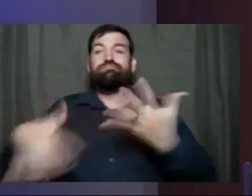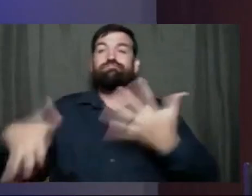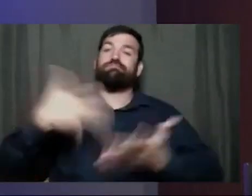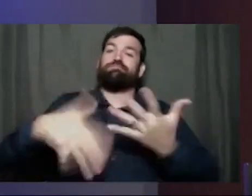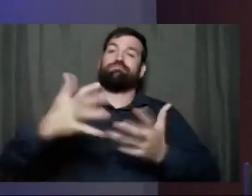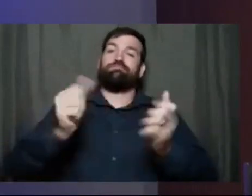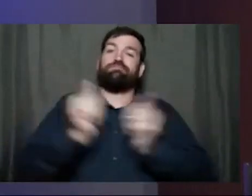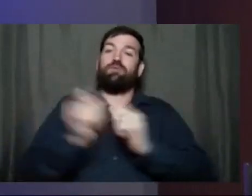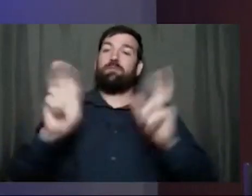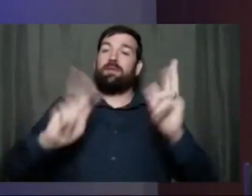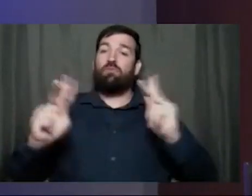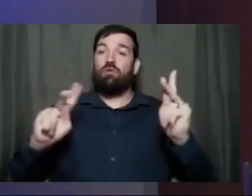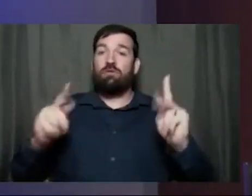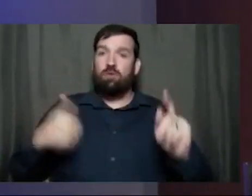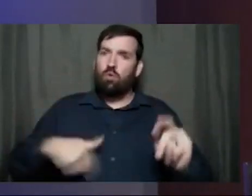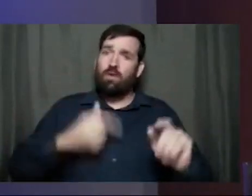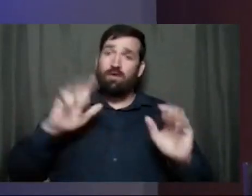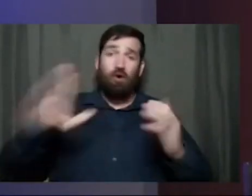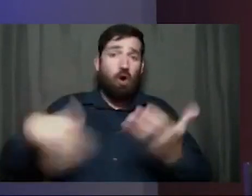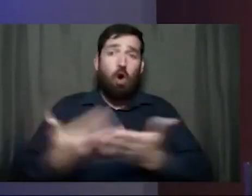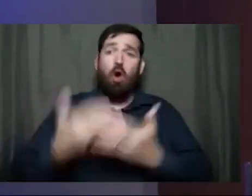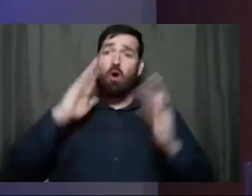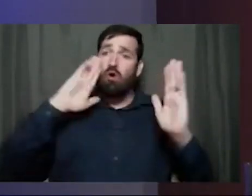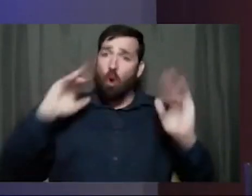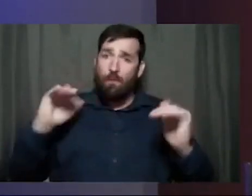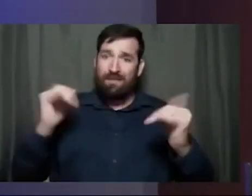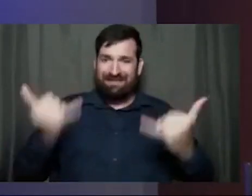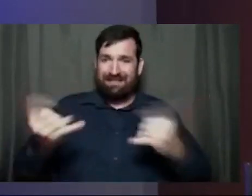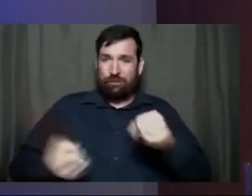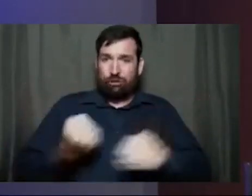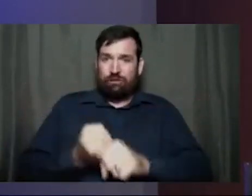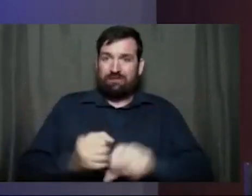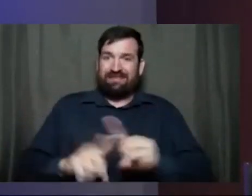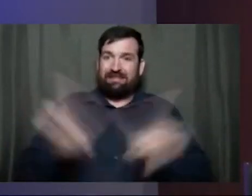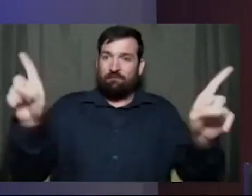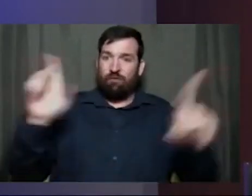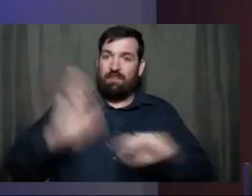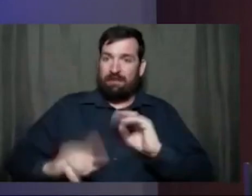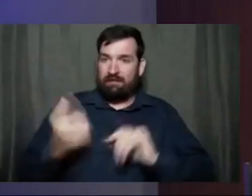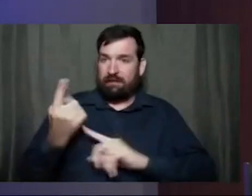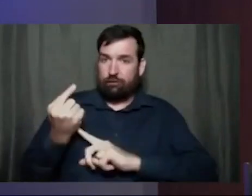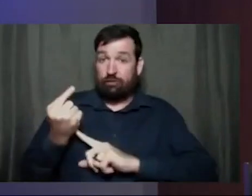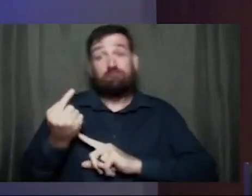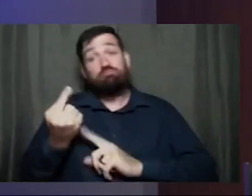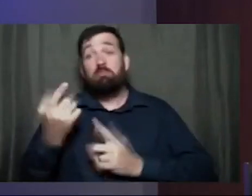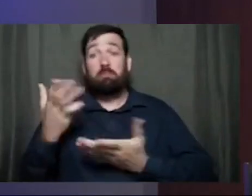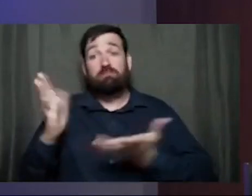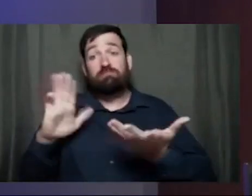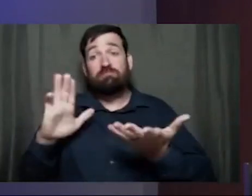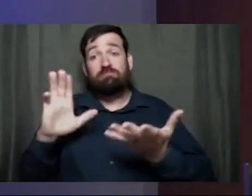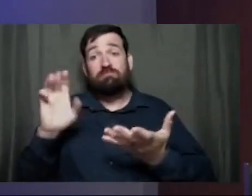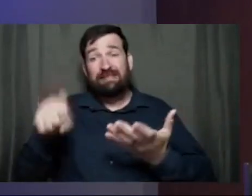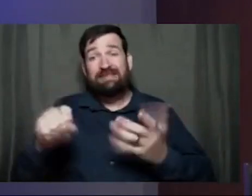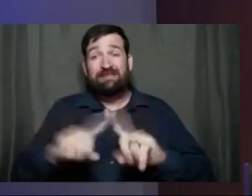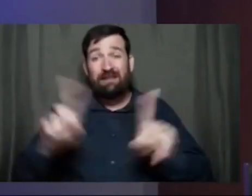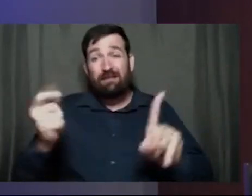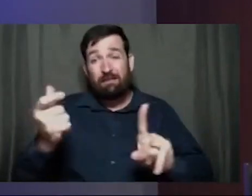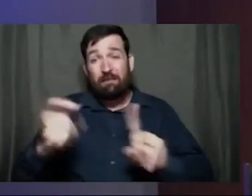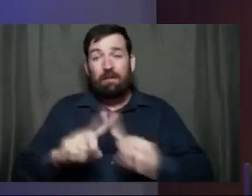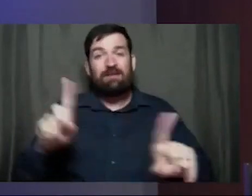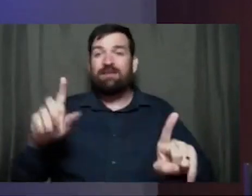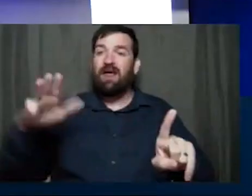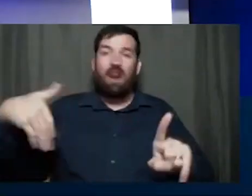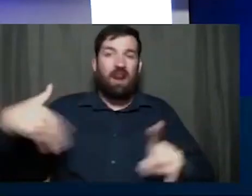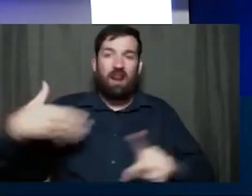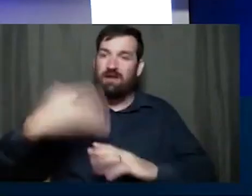all hoped that this Christmas would be different than the one last year. And in many ways it is. But we are not quite out of the woods yet. Dr. Hawkinson,